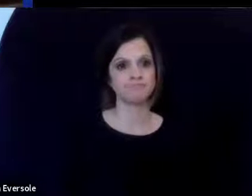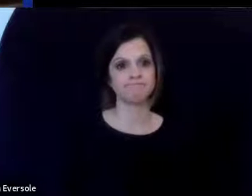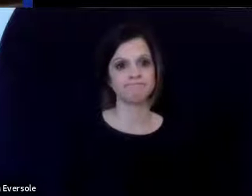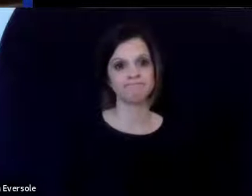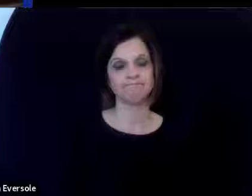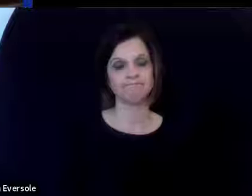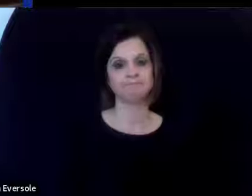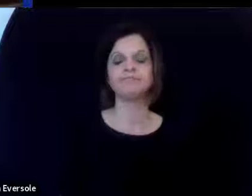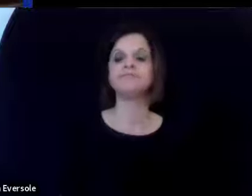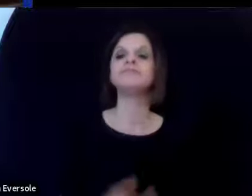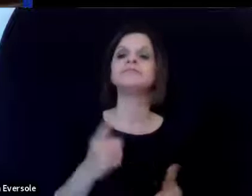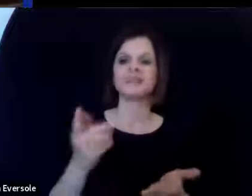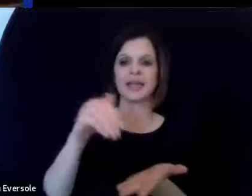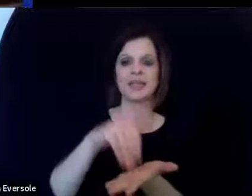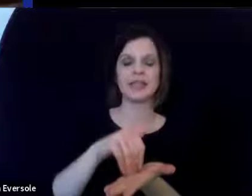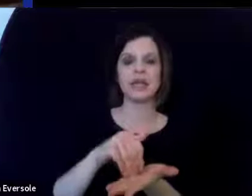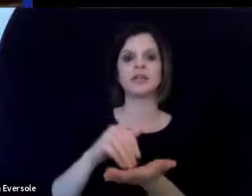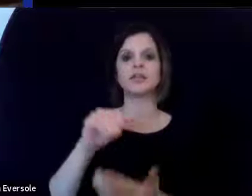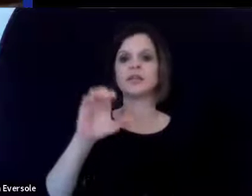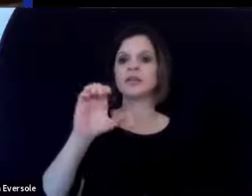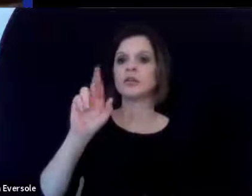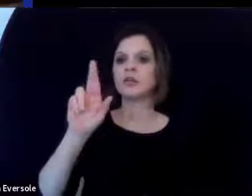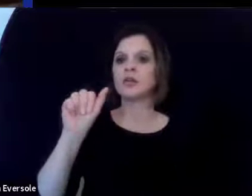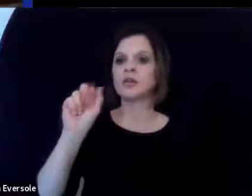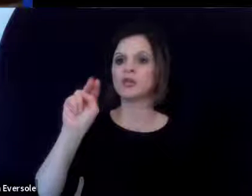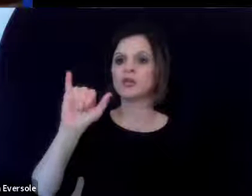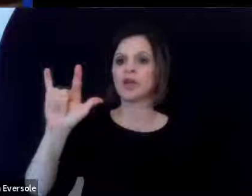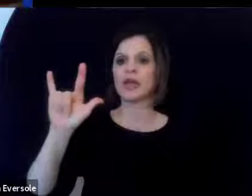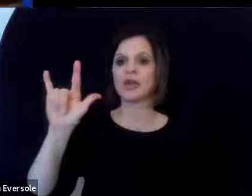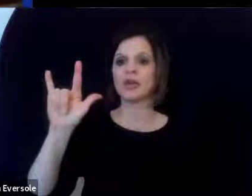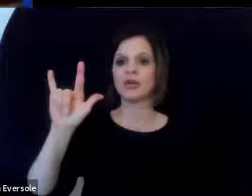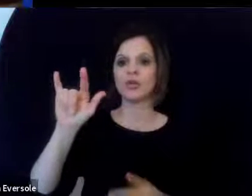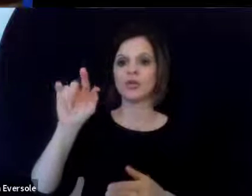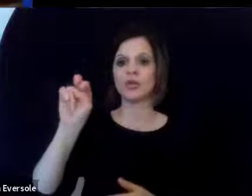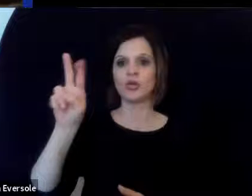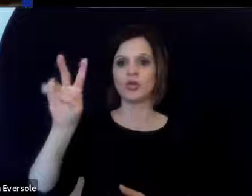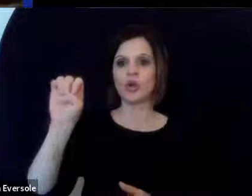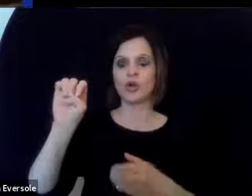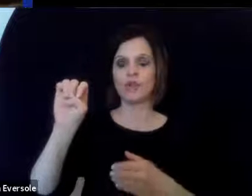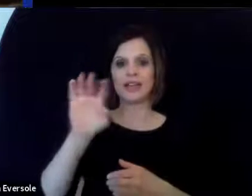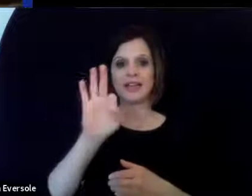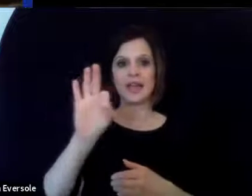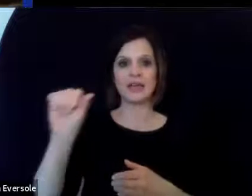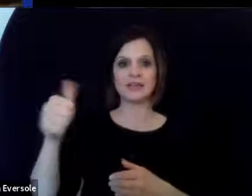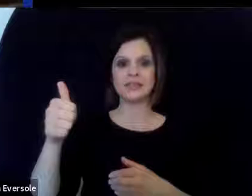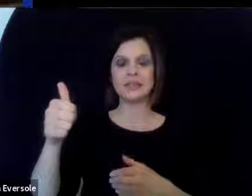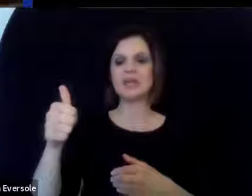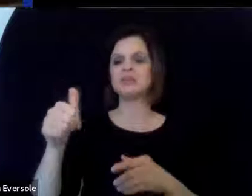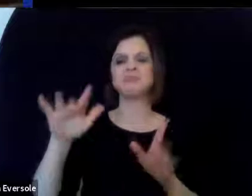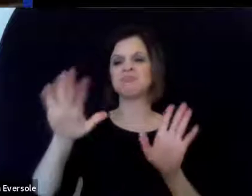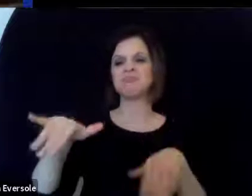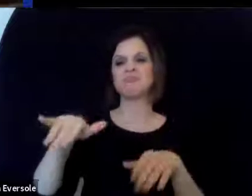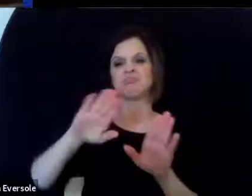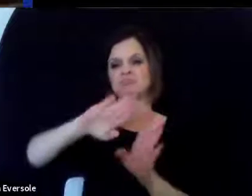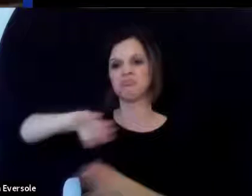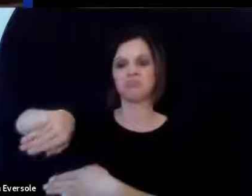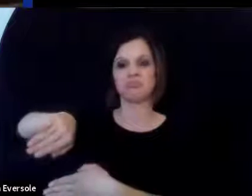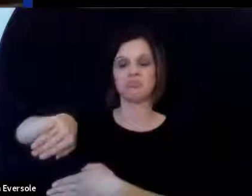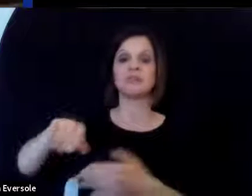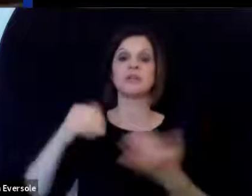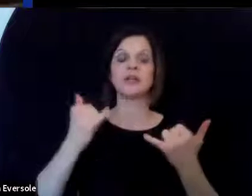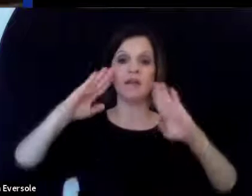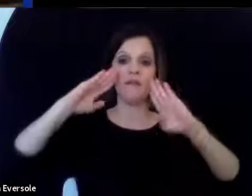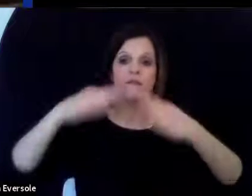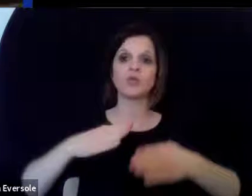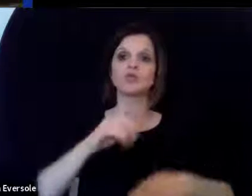Okay, again, cranial nerves 9 and 10. Skip that part. Go with swallowing problems, all right? And so I'll